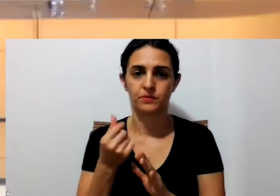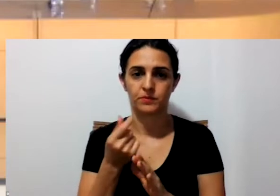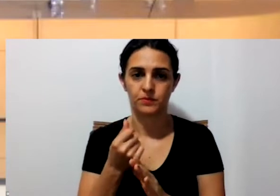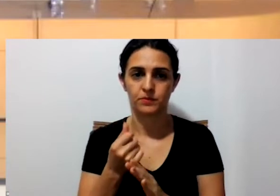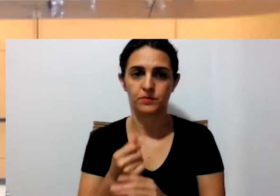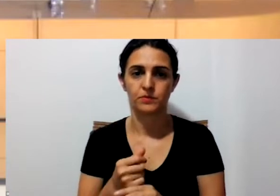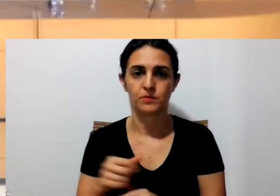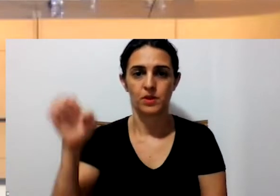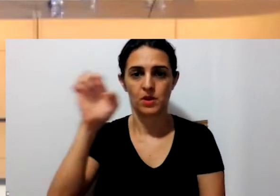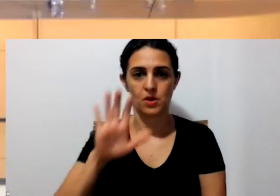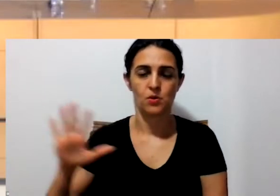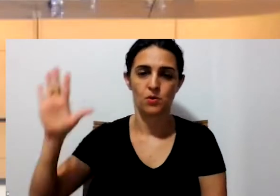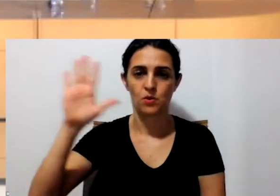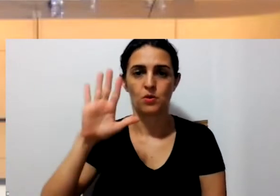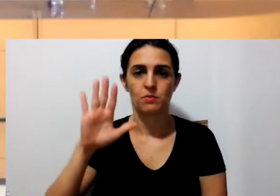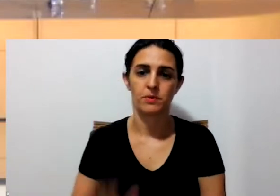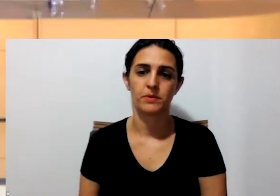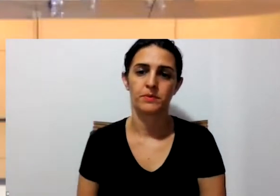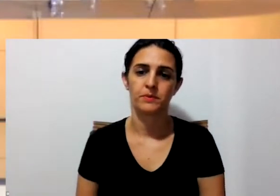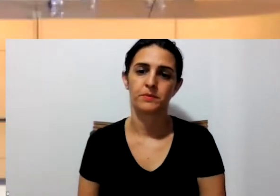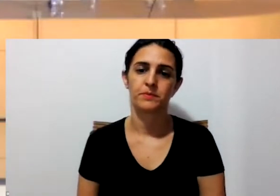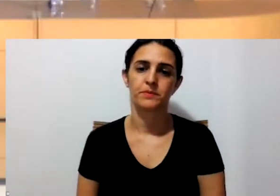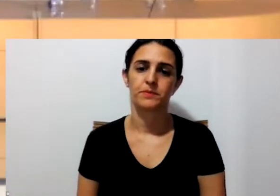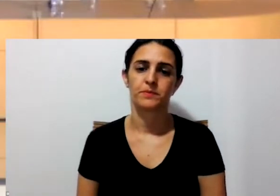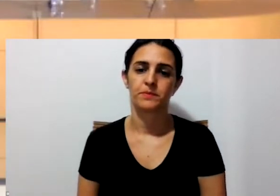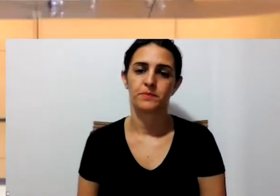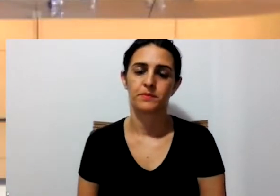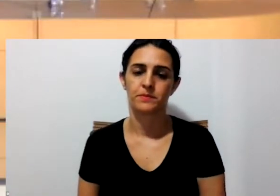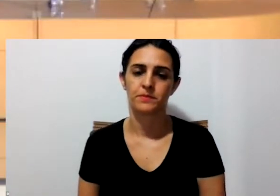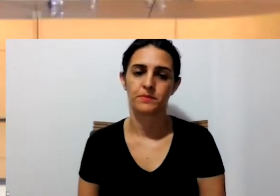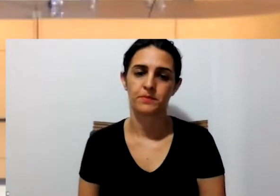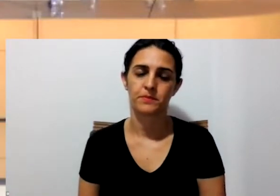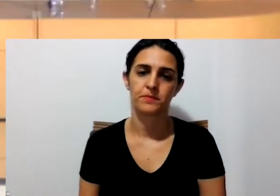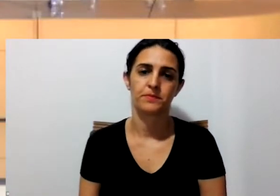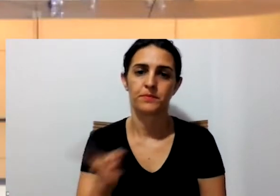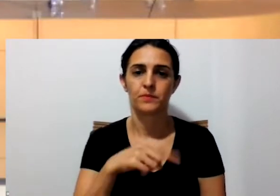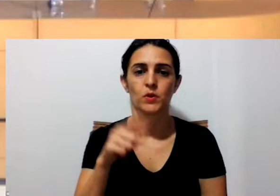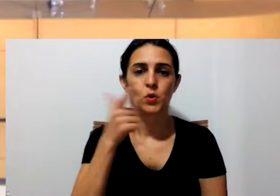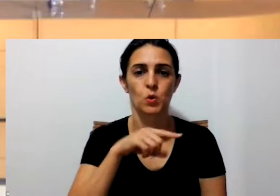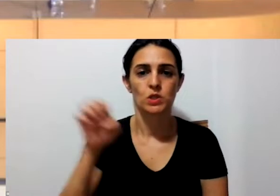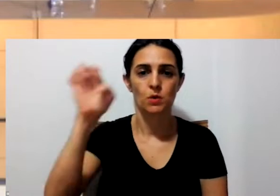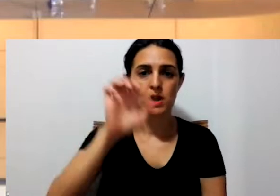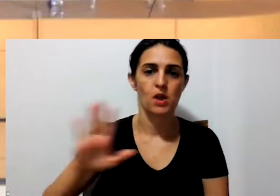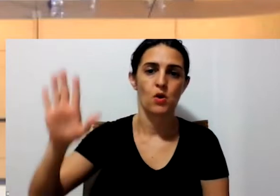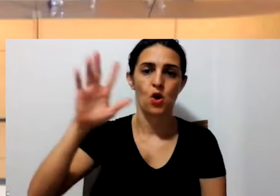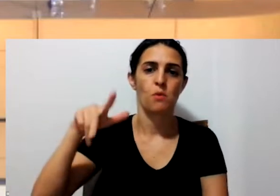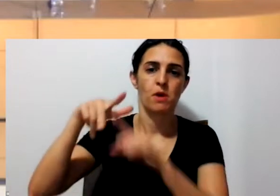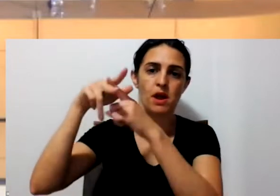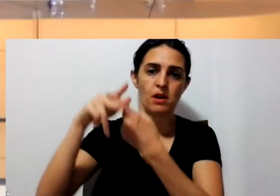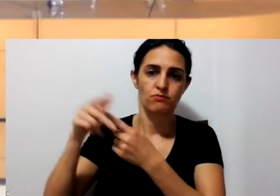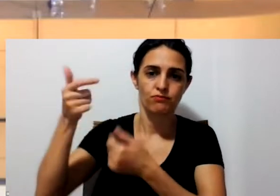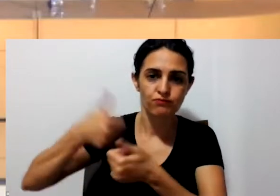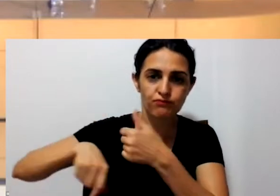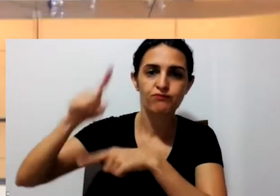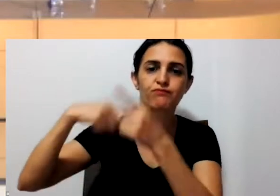develop what we call today better policies for better lives. So an idea where countries, member states learn from